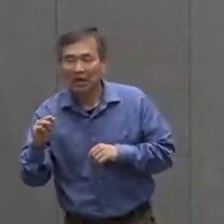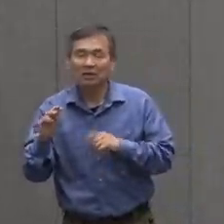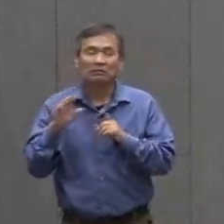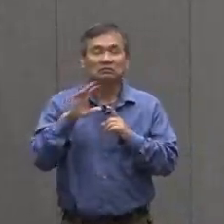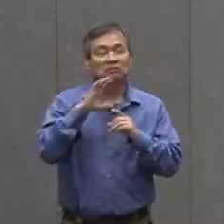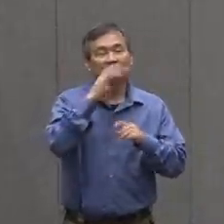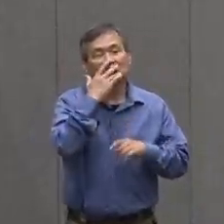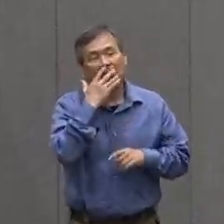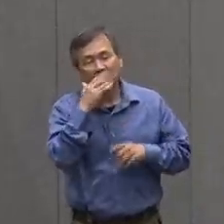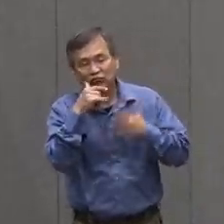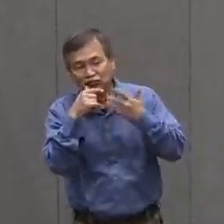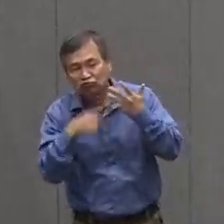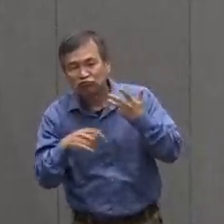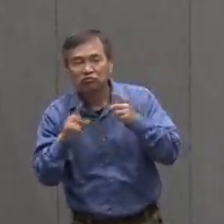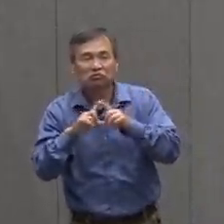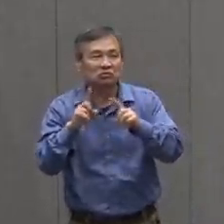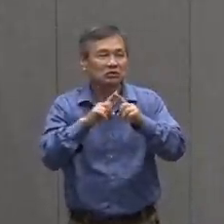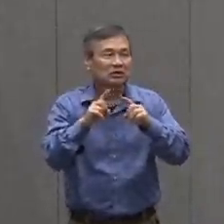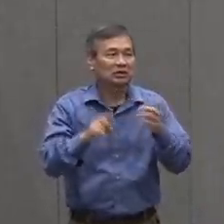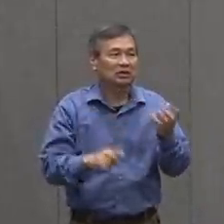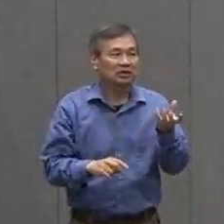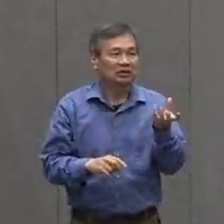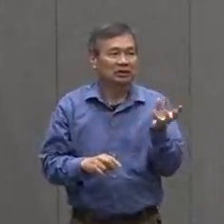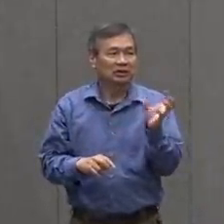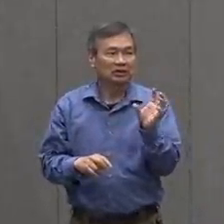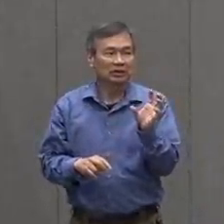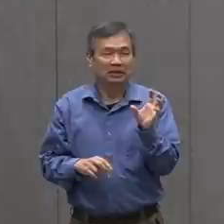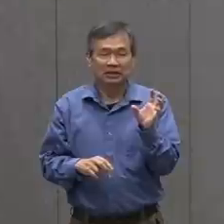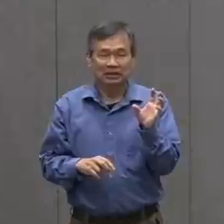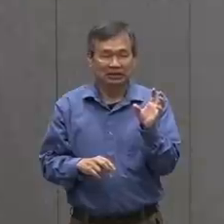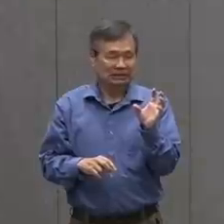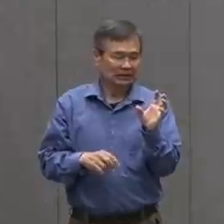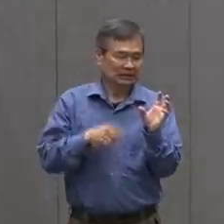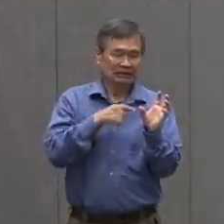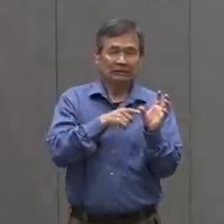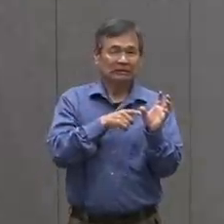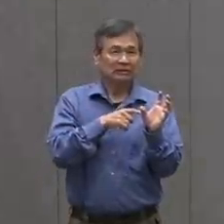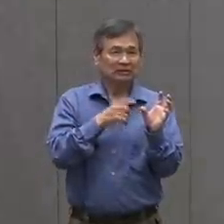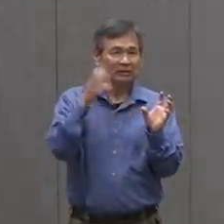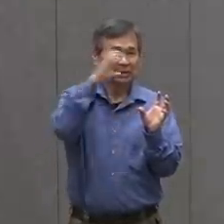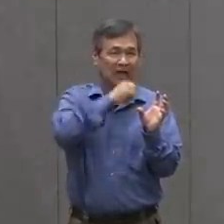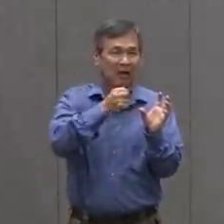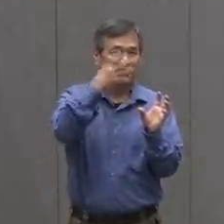all very sparkly and fun. And so there's a mix of them, which makes this a little bit trickier.